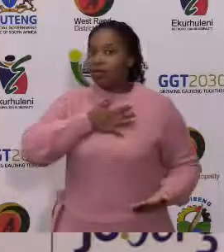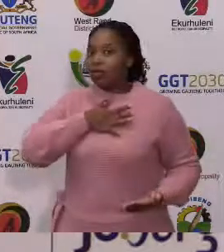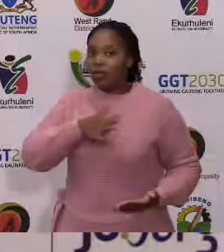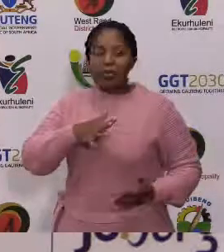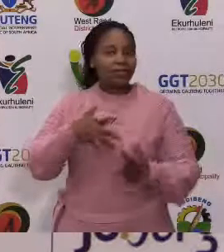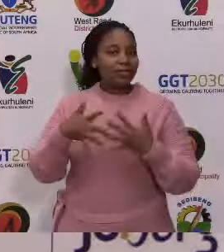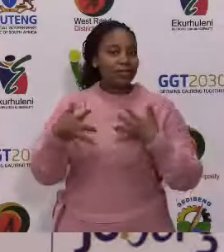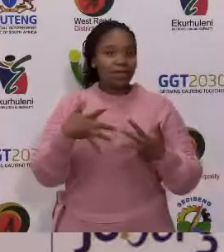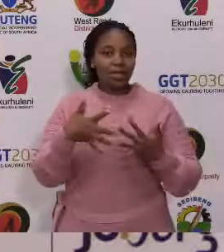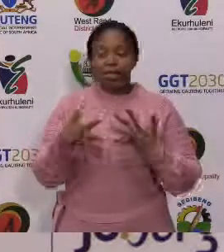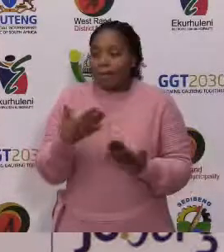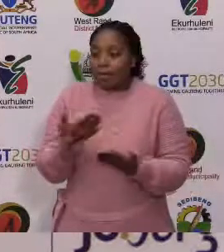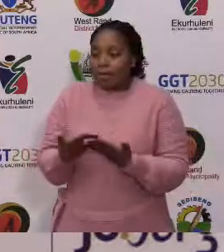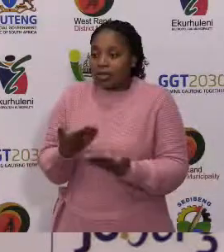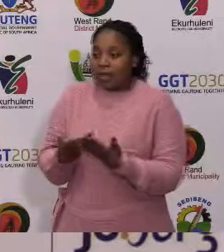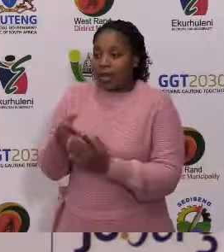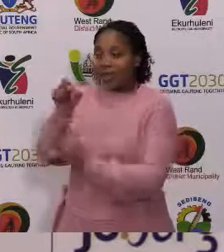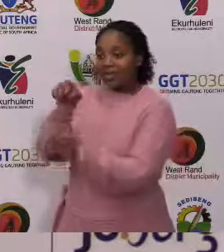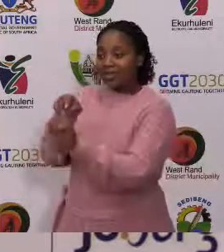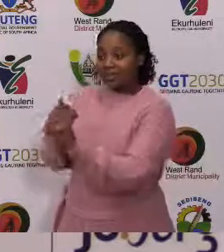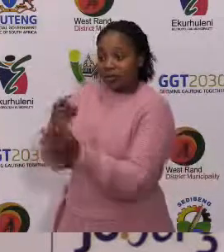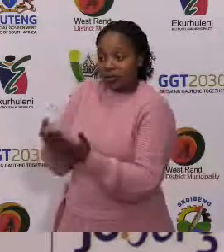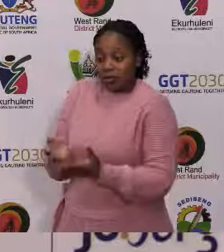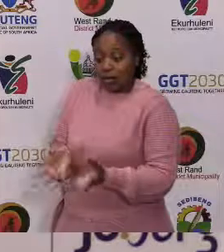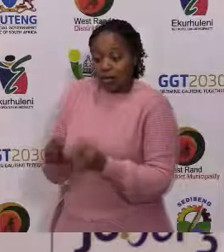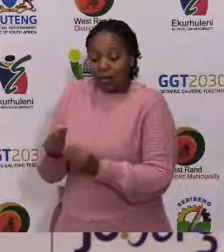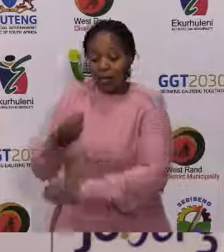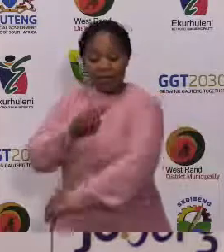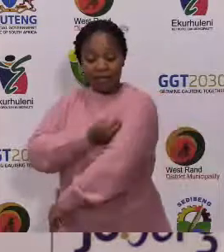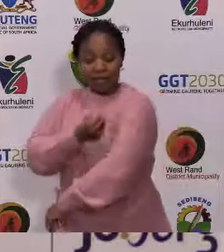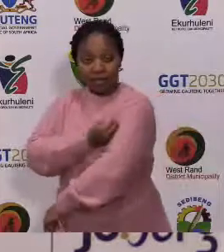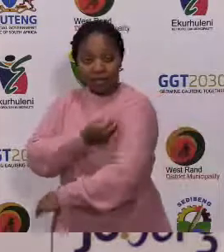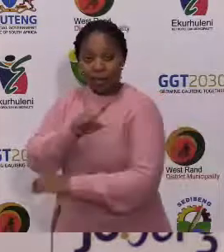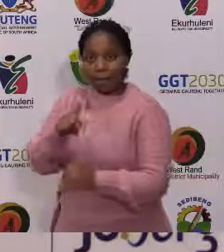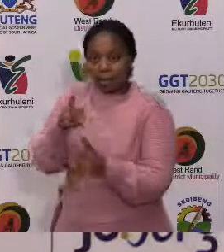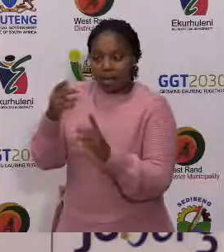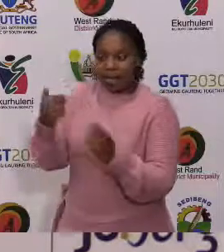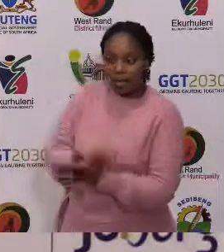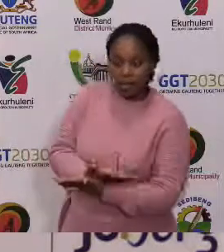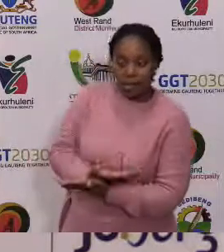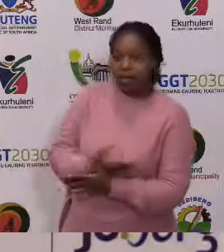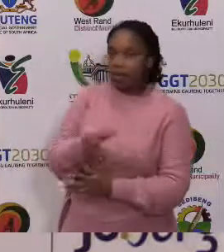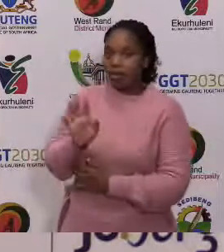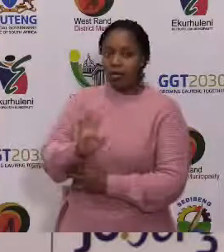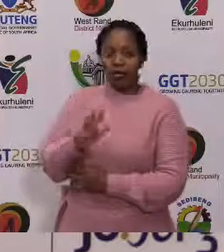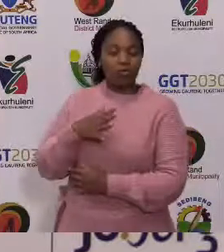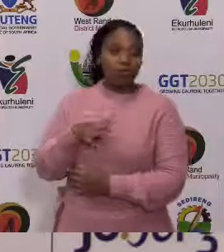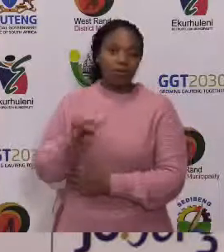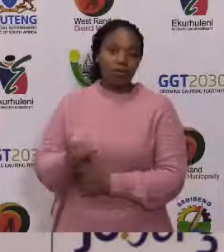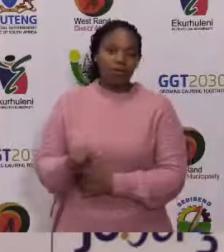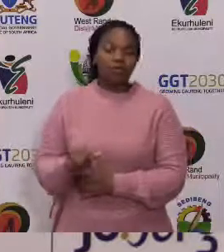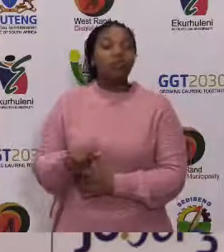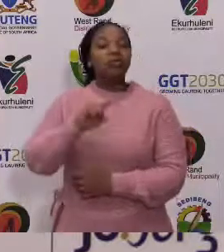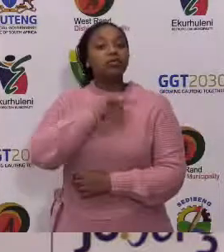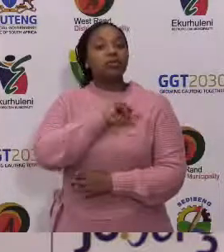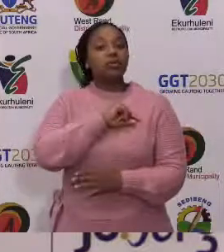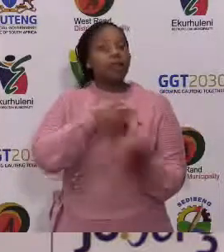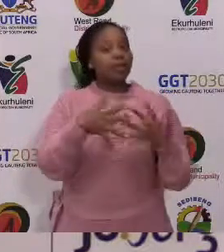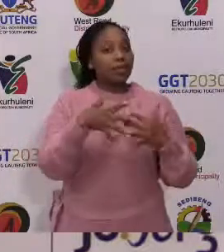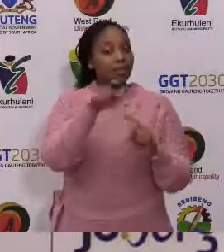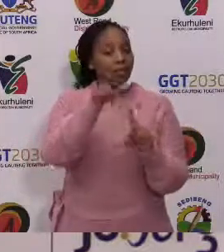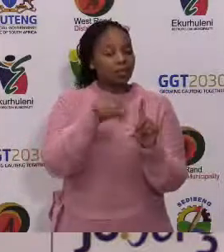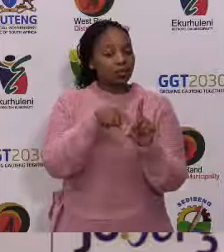vaccinee not to be vaccinated. So anyone who qualifies to